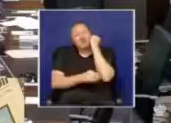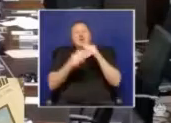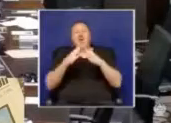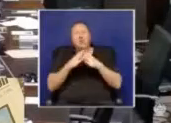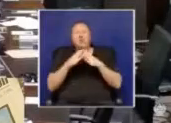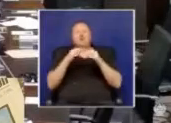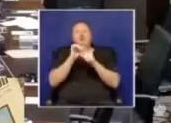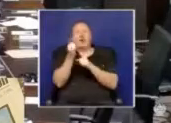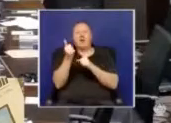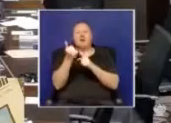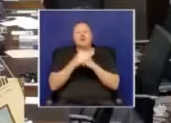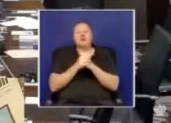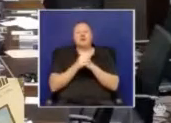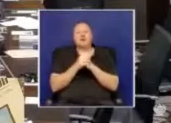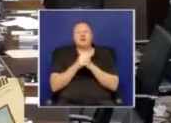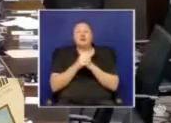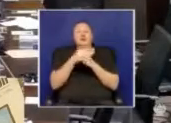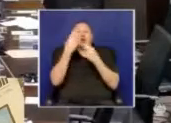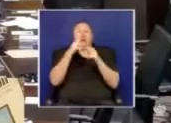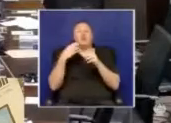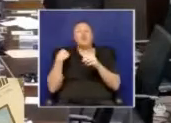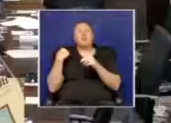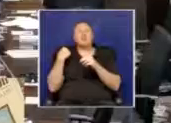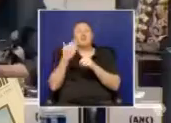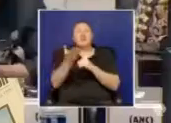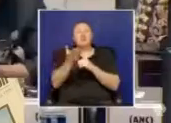you, the Honorable the Minister.